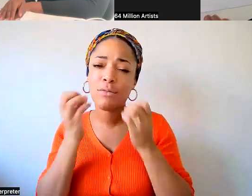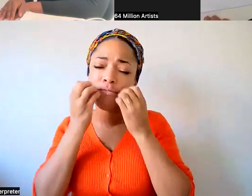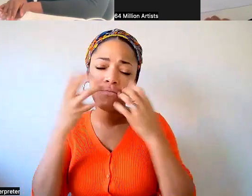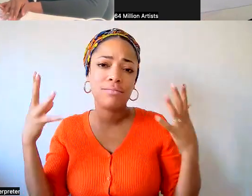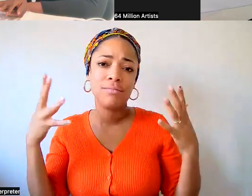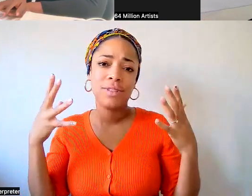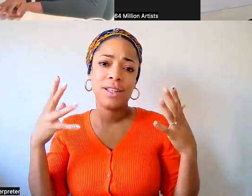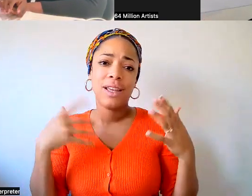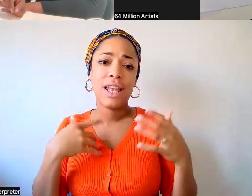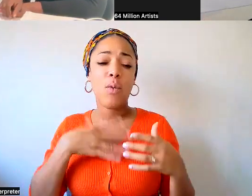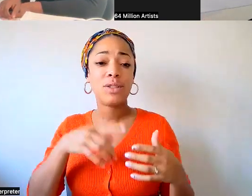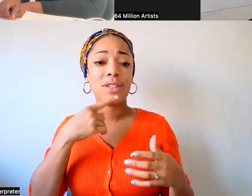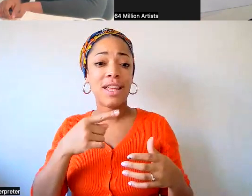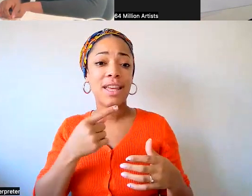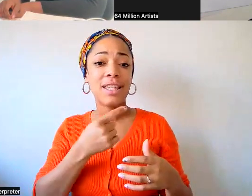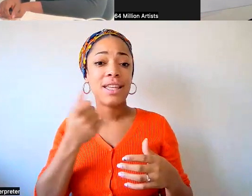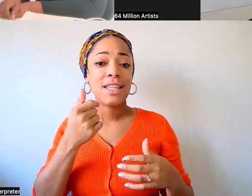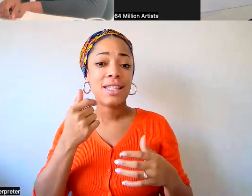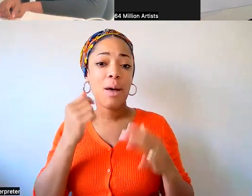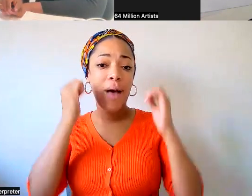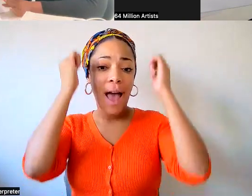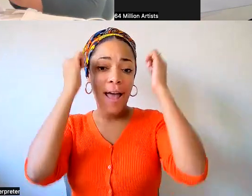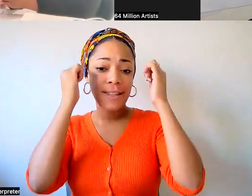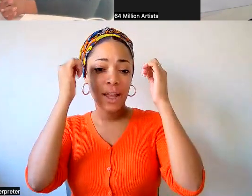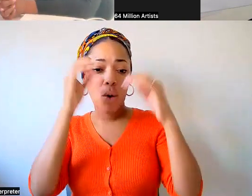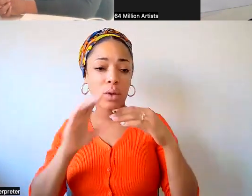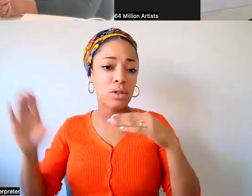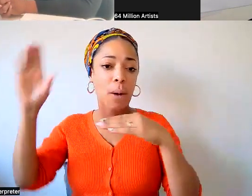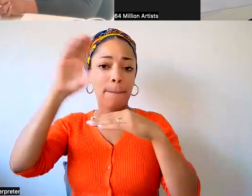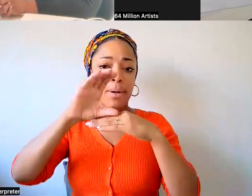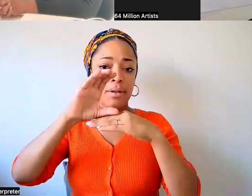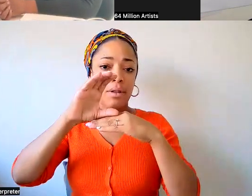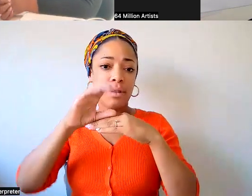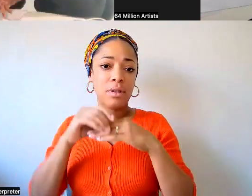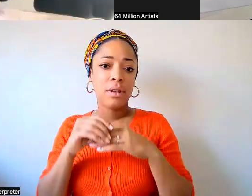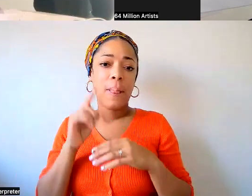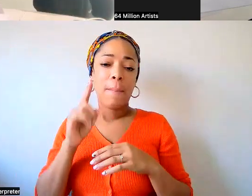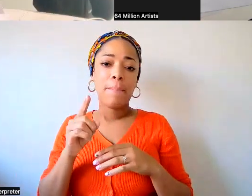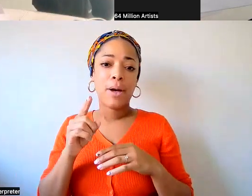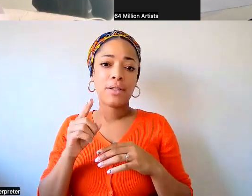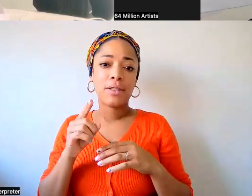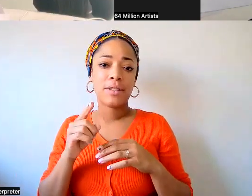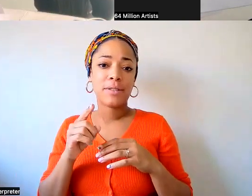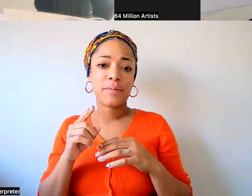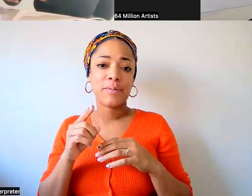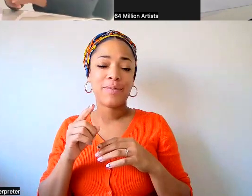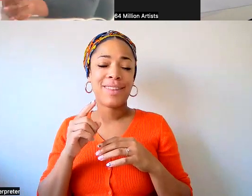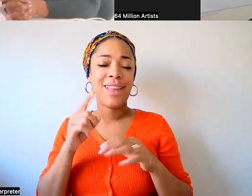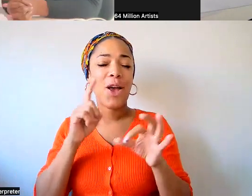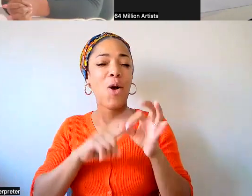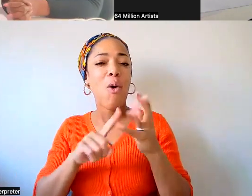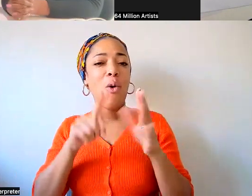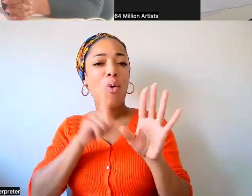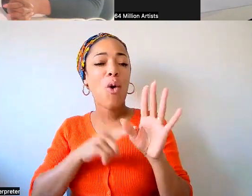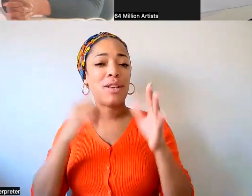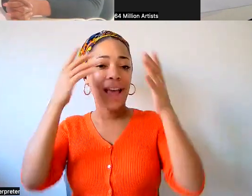I was saying, some hats, they go on the top of your head, and that has one effect, but Koi's hat frames your face. Thank you.